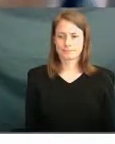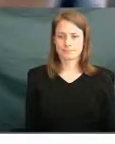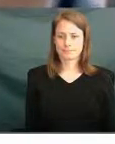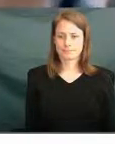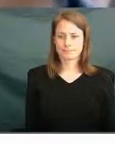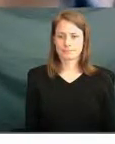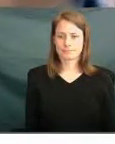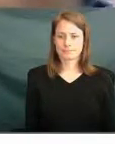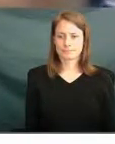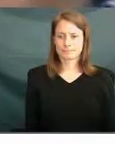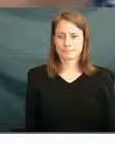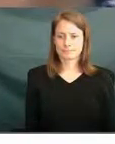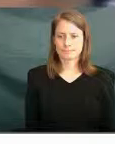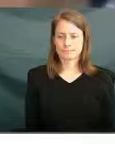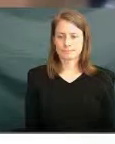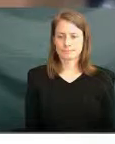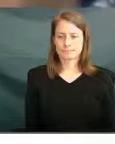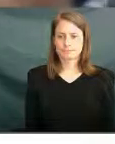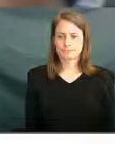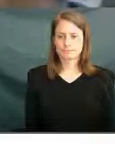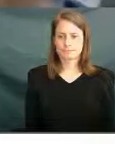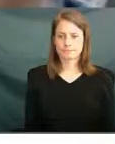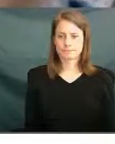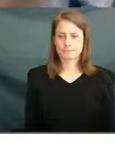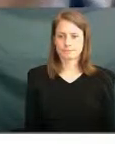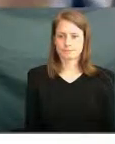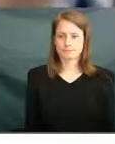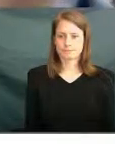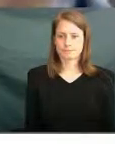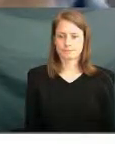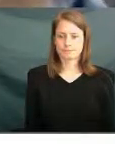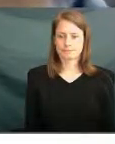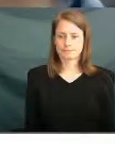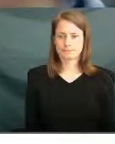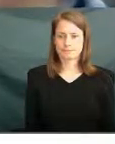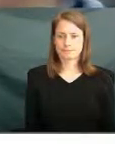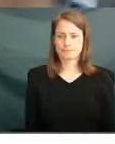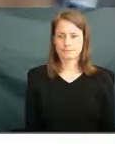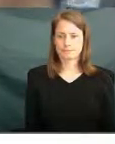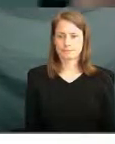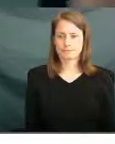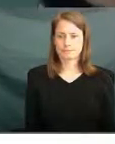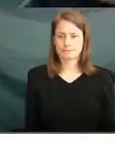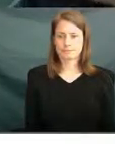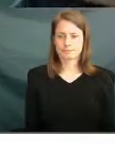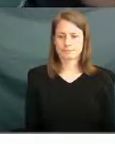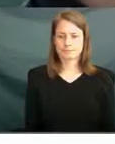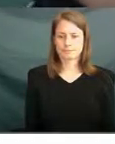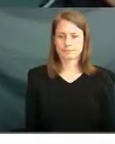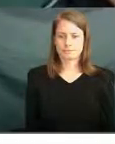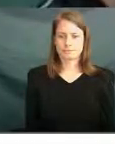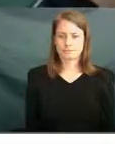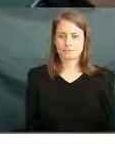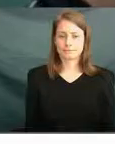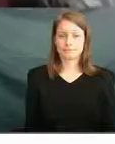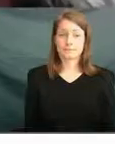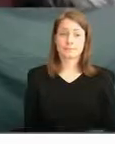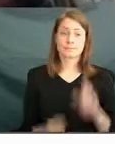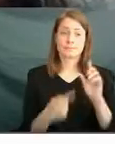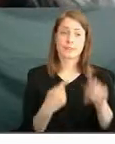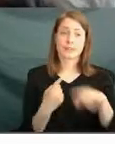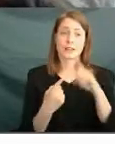Vi voksne? At det flere voksne ute. Flere voksne ute, ja. When you start with them, you won't get everyone to say